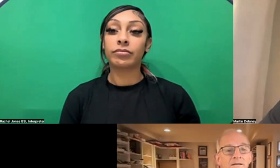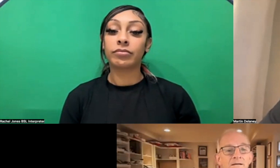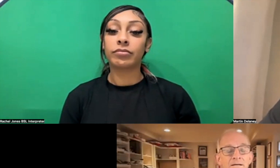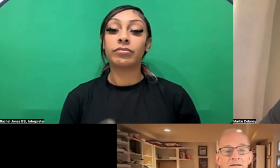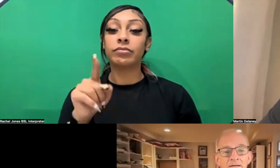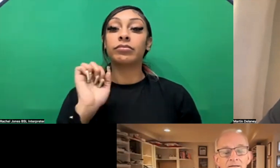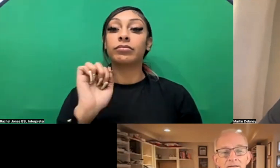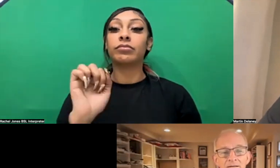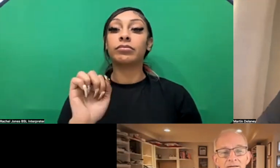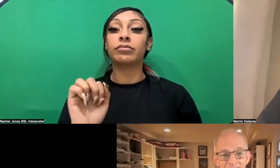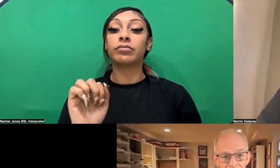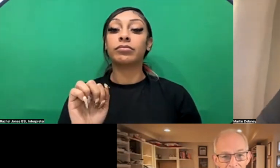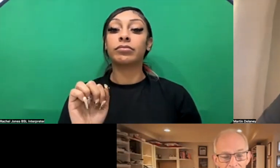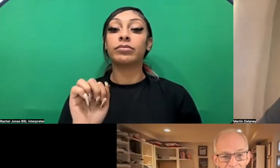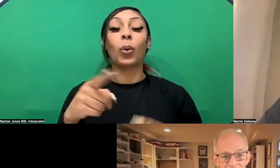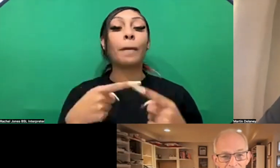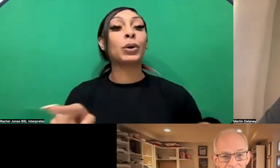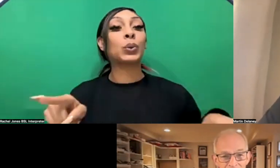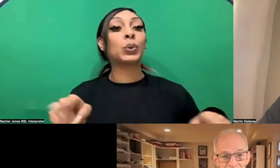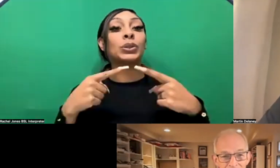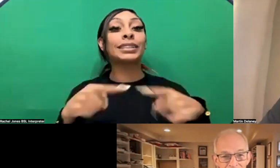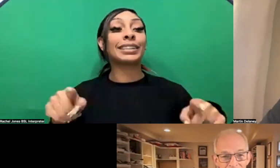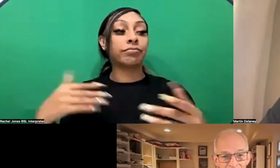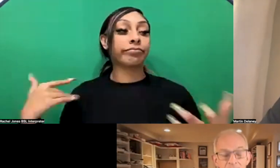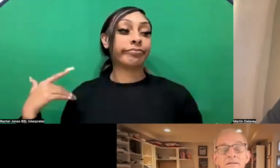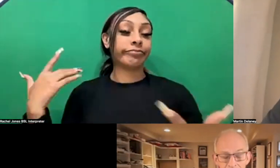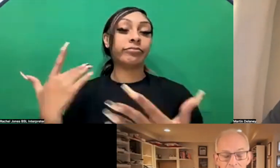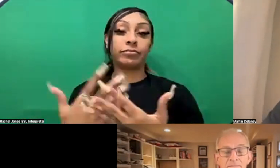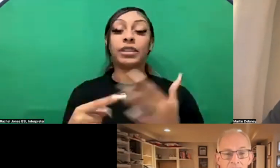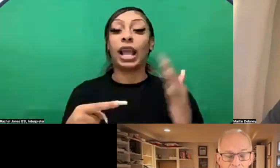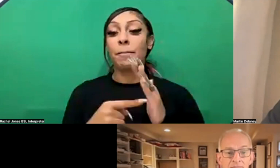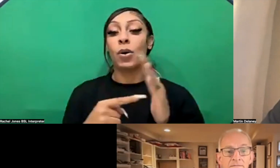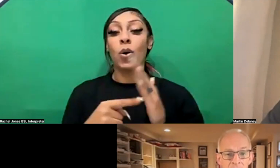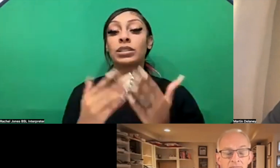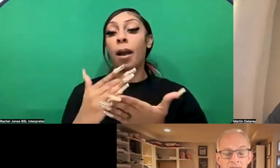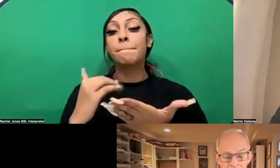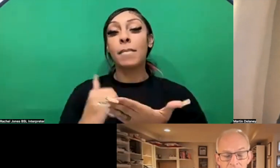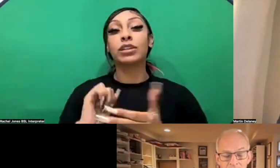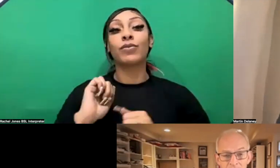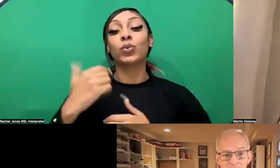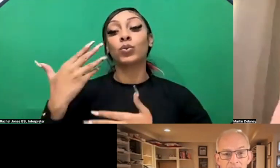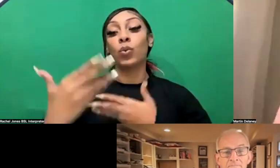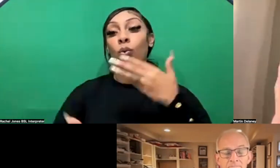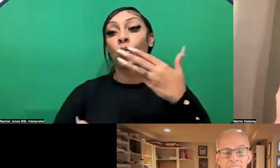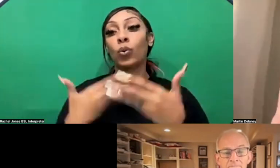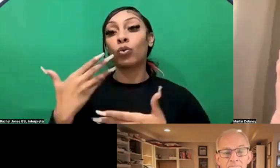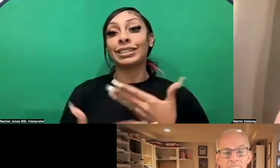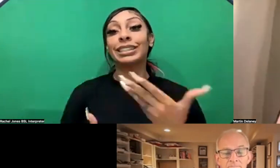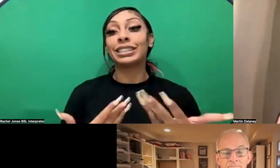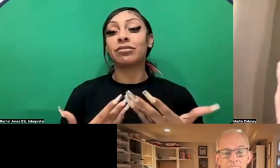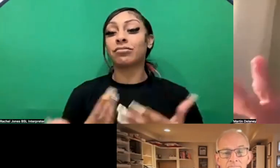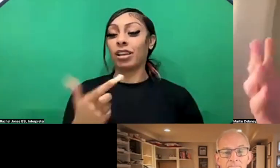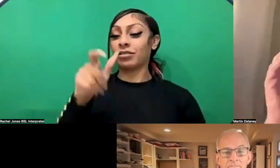your activity. You being a musician as well. I think this is an important part of your story, that you're not just somebody